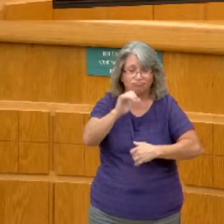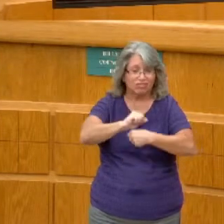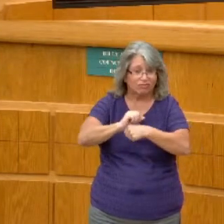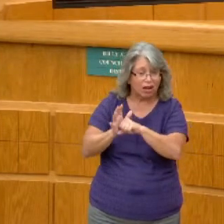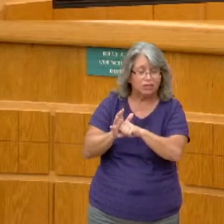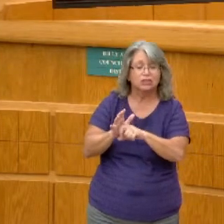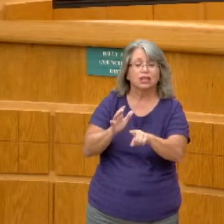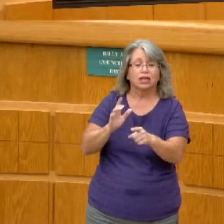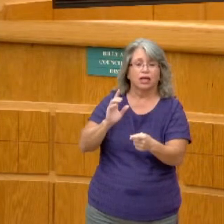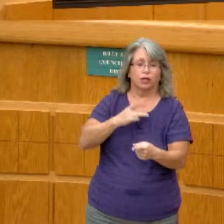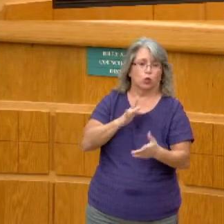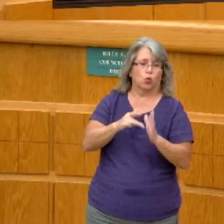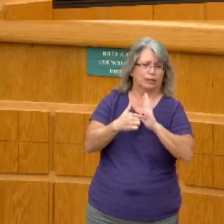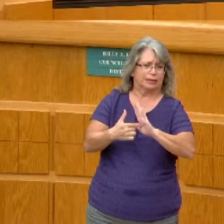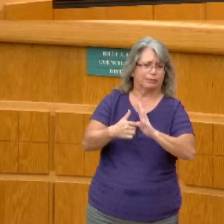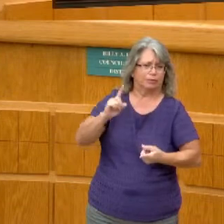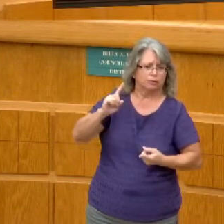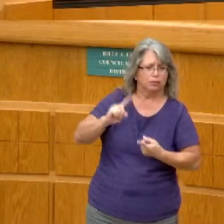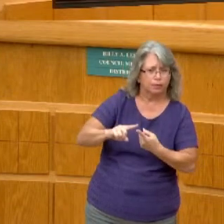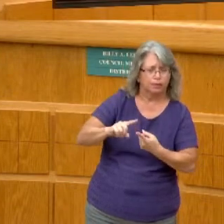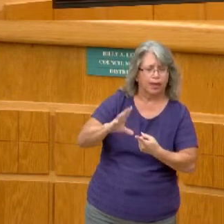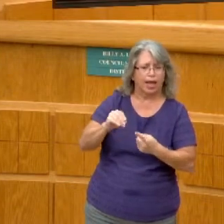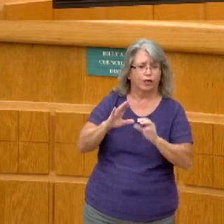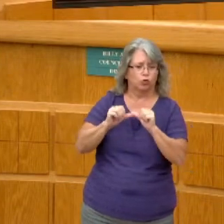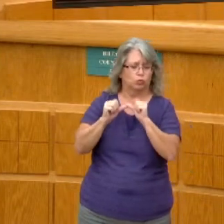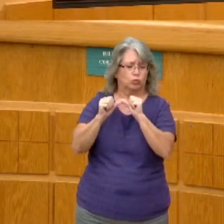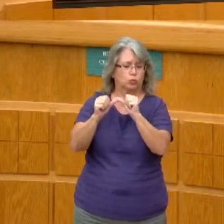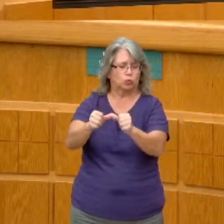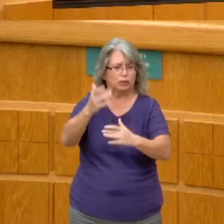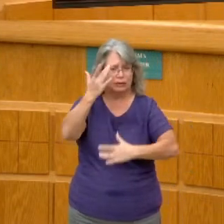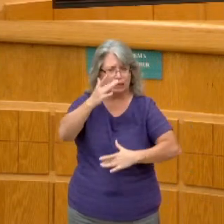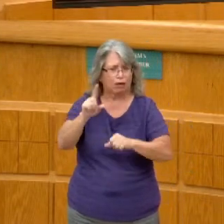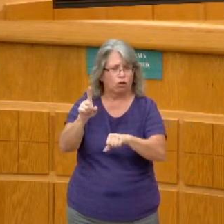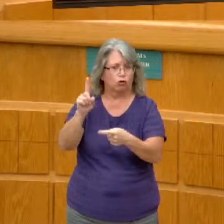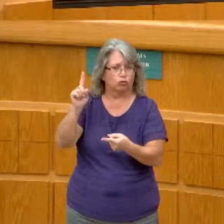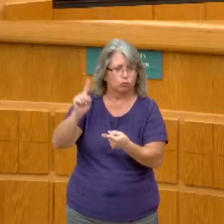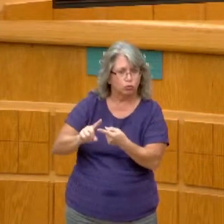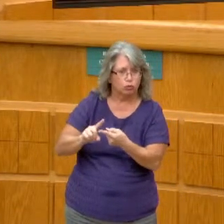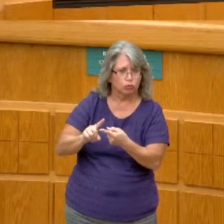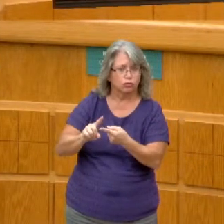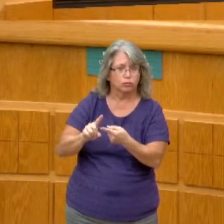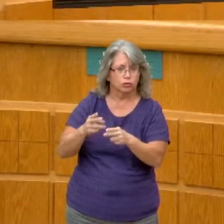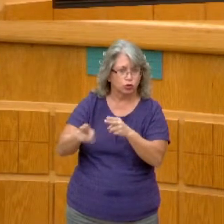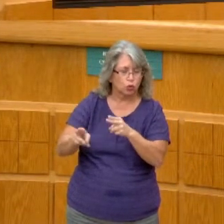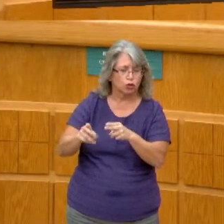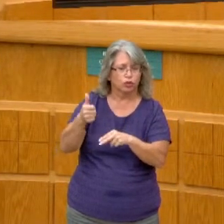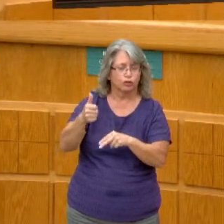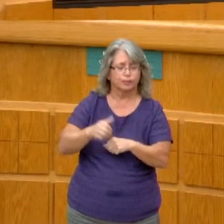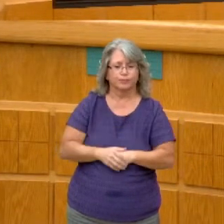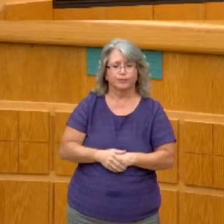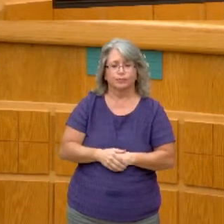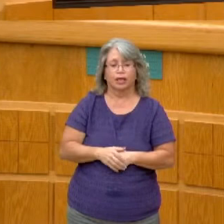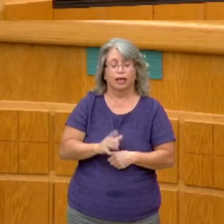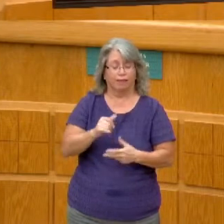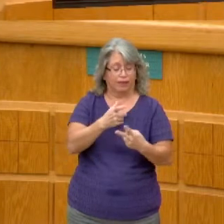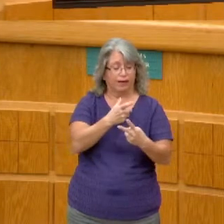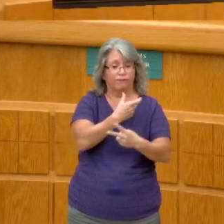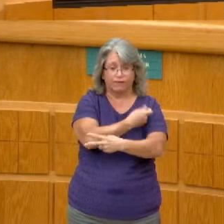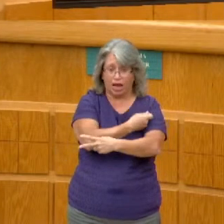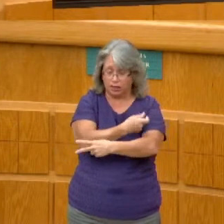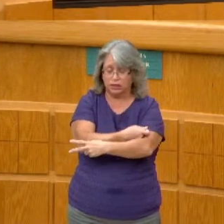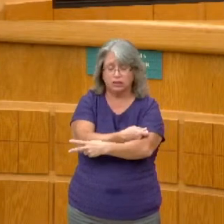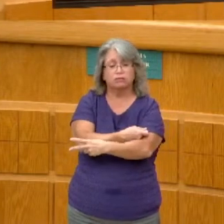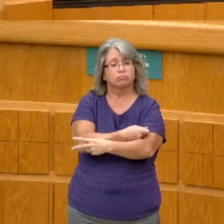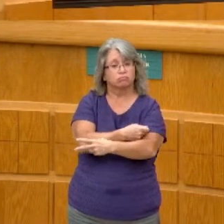fewer symptoms and their illness is shorter overall statistics. The vaccines have shown themselves to be effective against